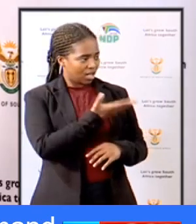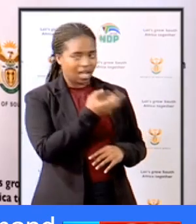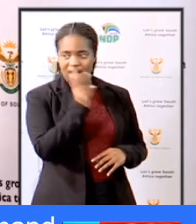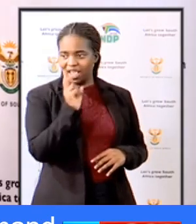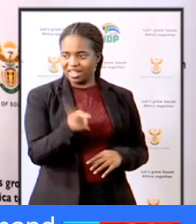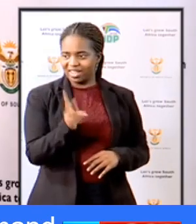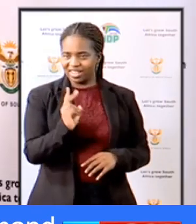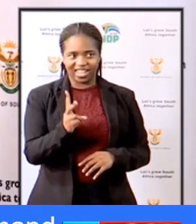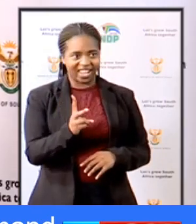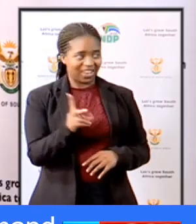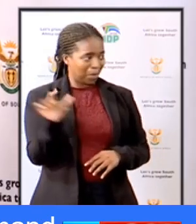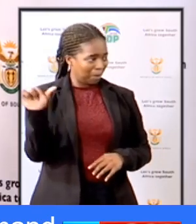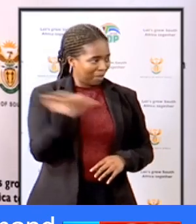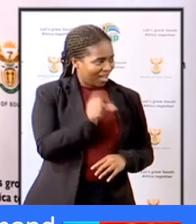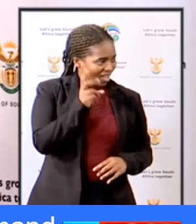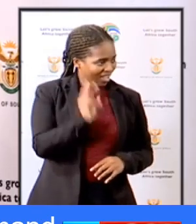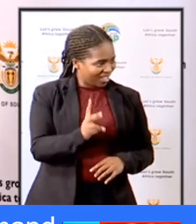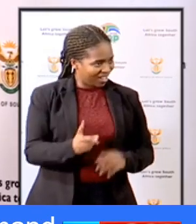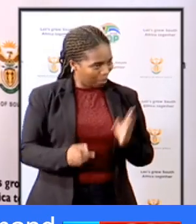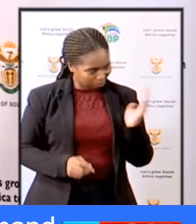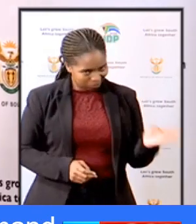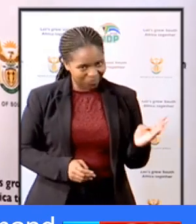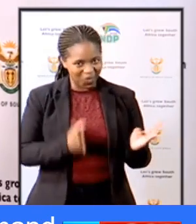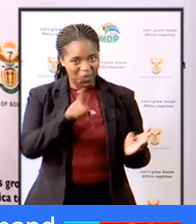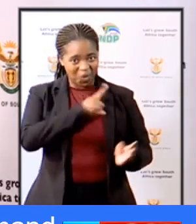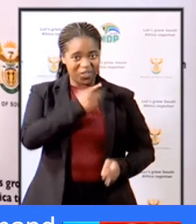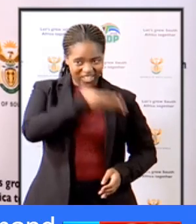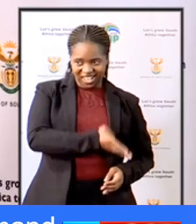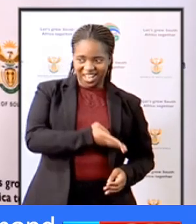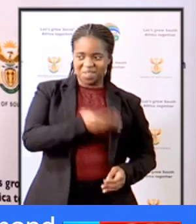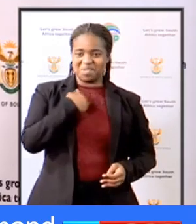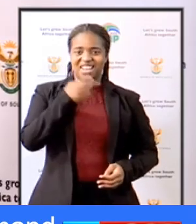don't know whether he'll come back again because he's here.